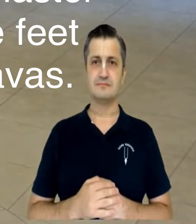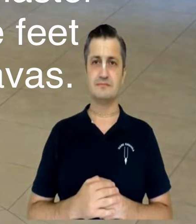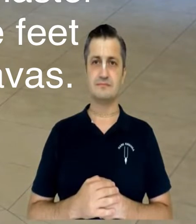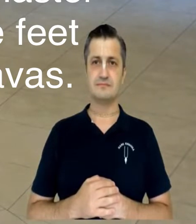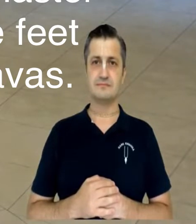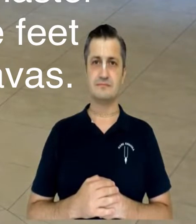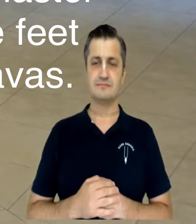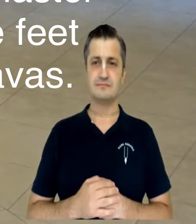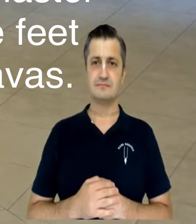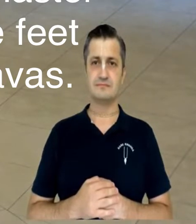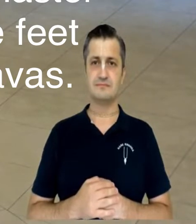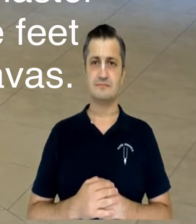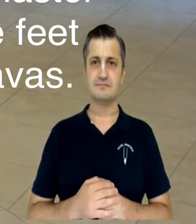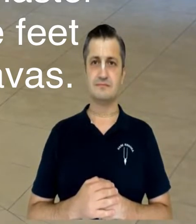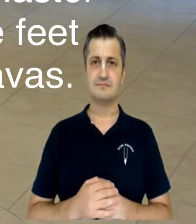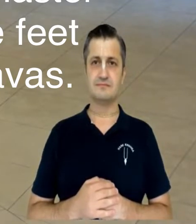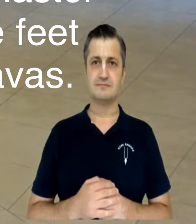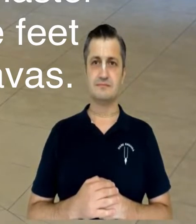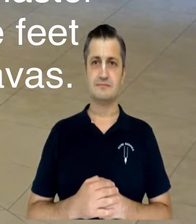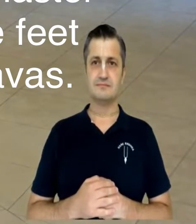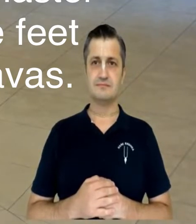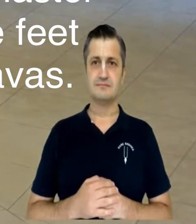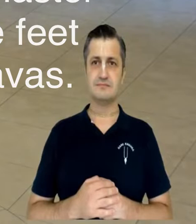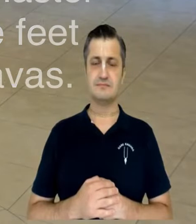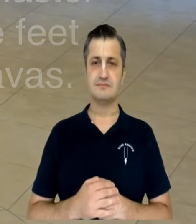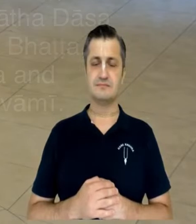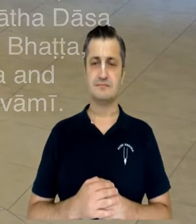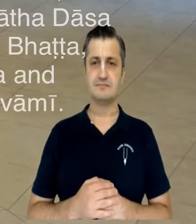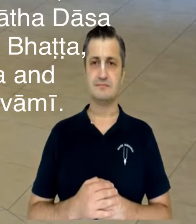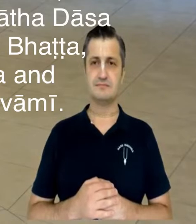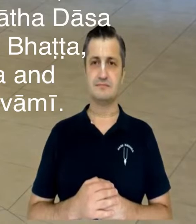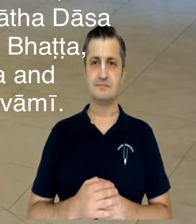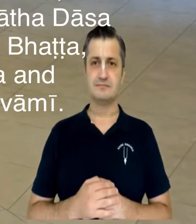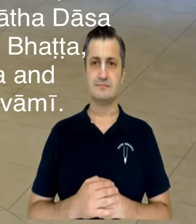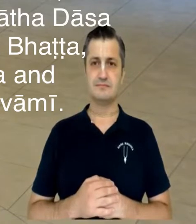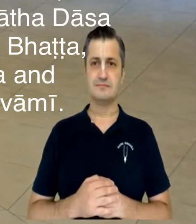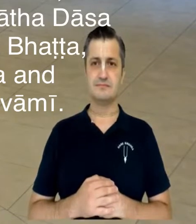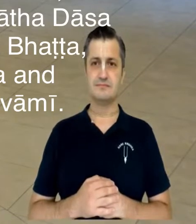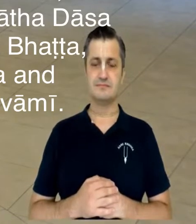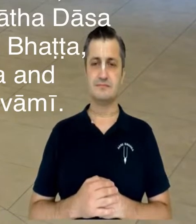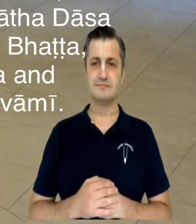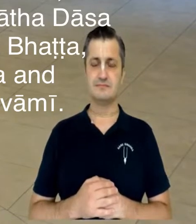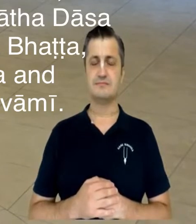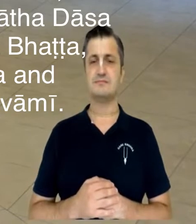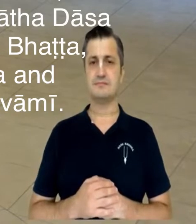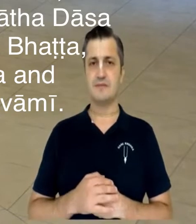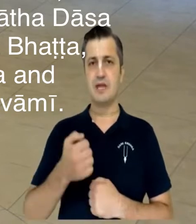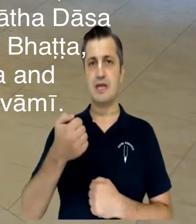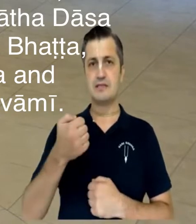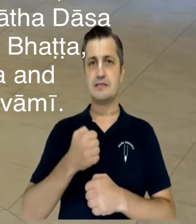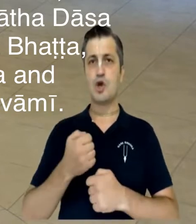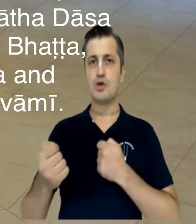Ruta Padakamalam Shri Gurun Vaishnavamscha Shri Rupam